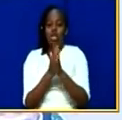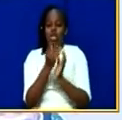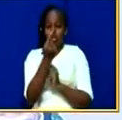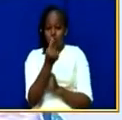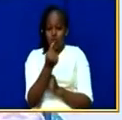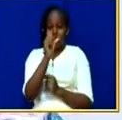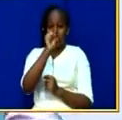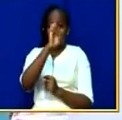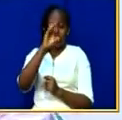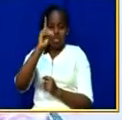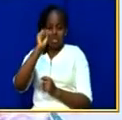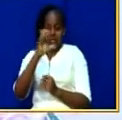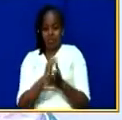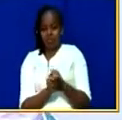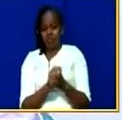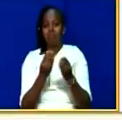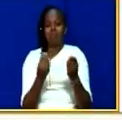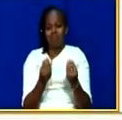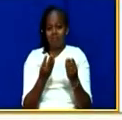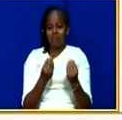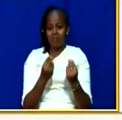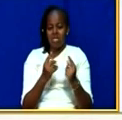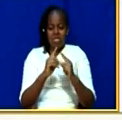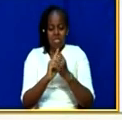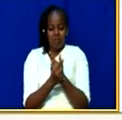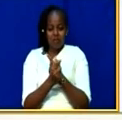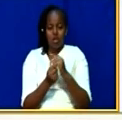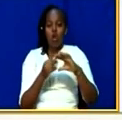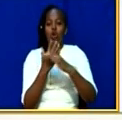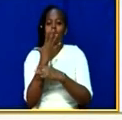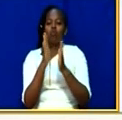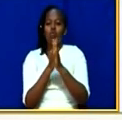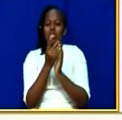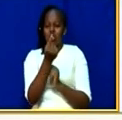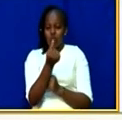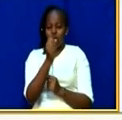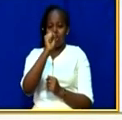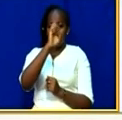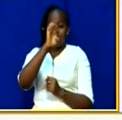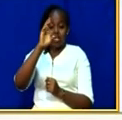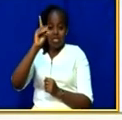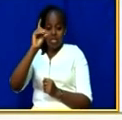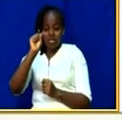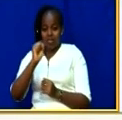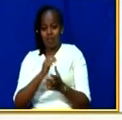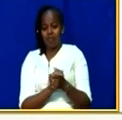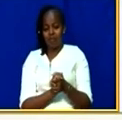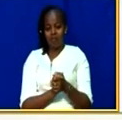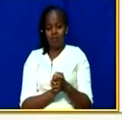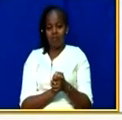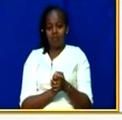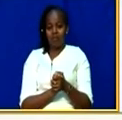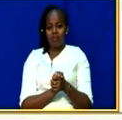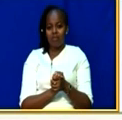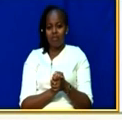tiny seeds. Is that easy? Different crops with tiny seeds. With tiny seeds. With tiny seeds. Okay. Yeah.